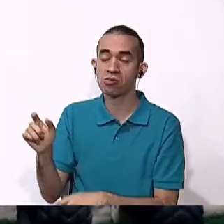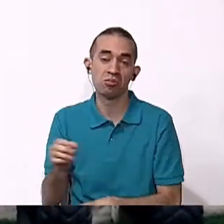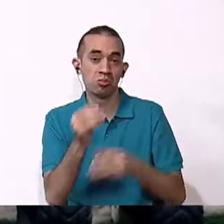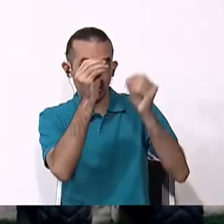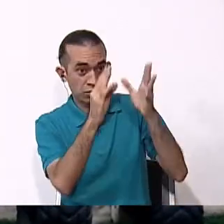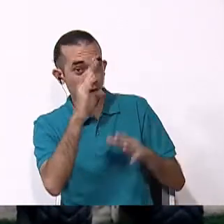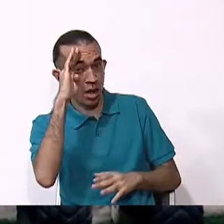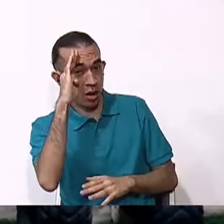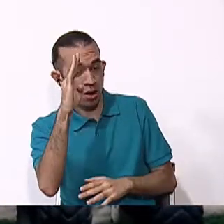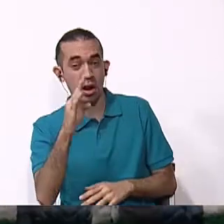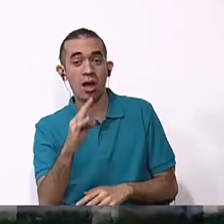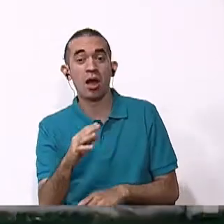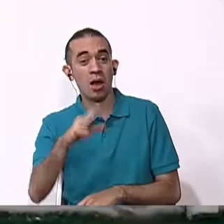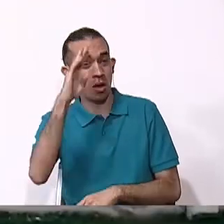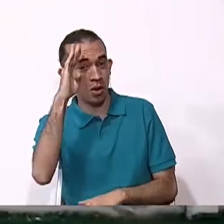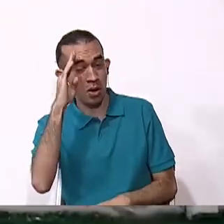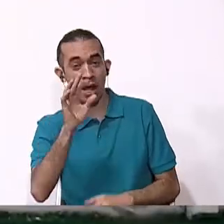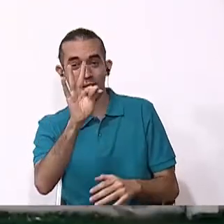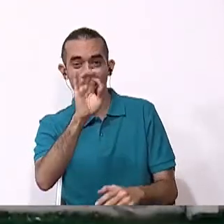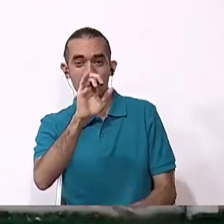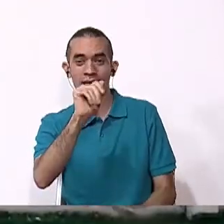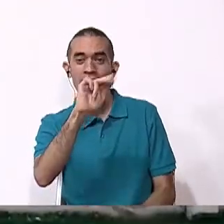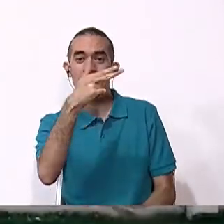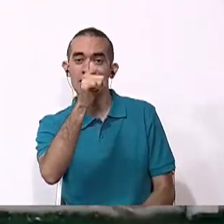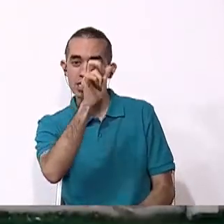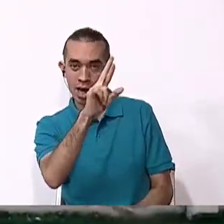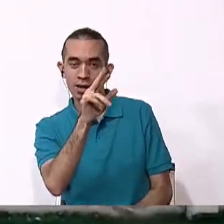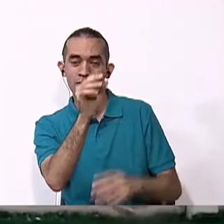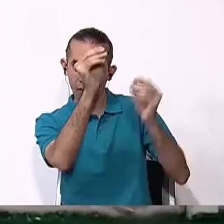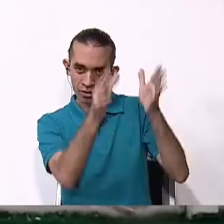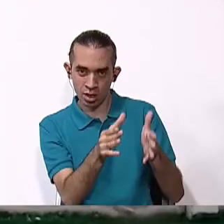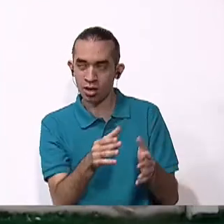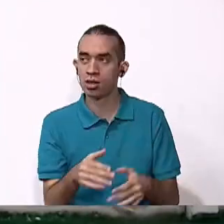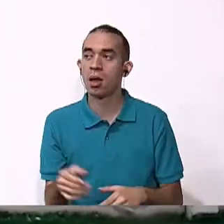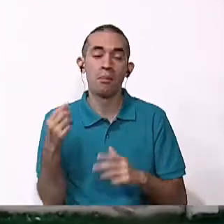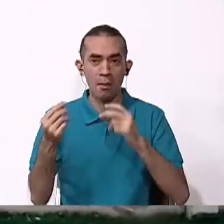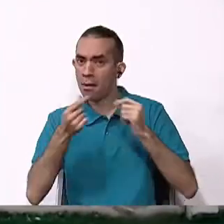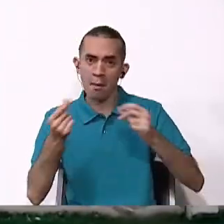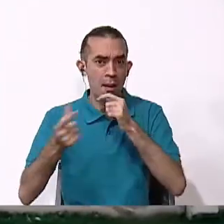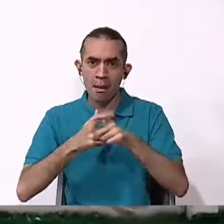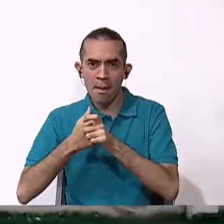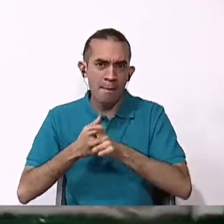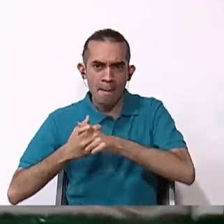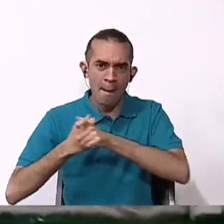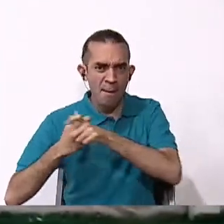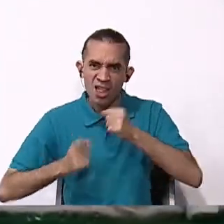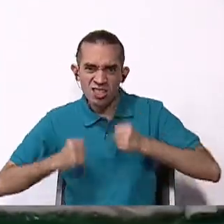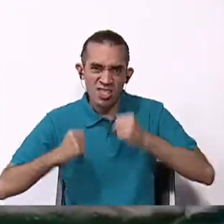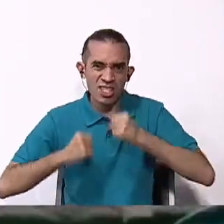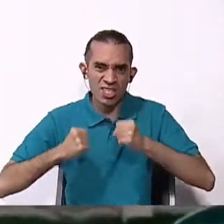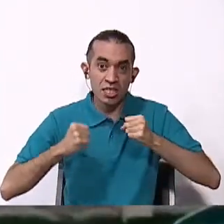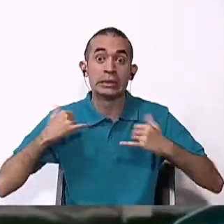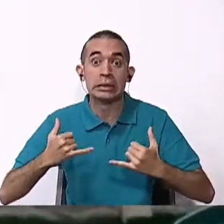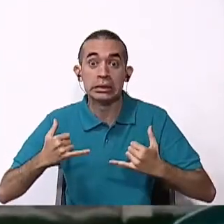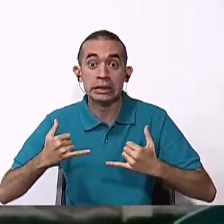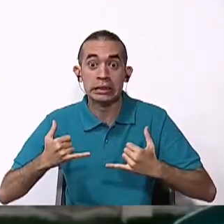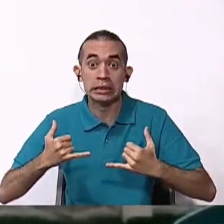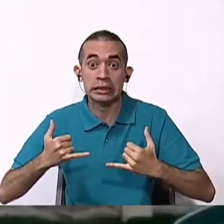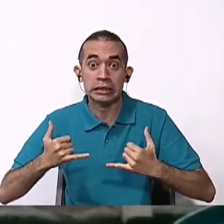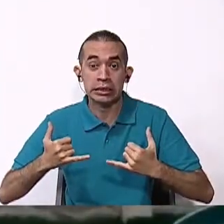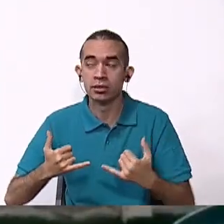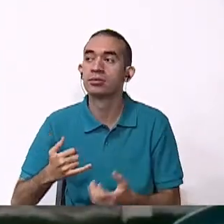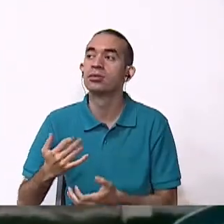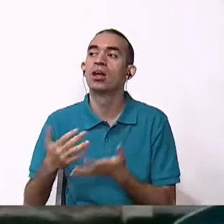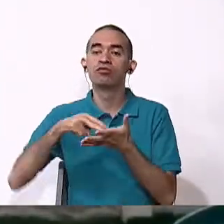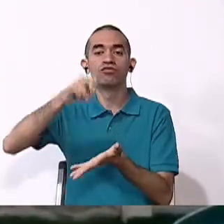teacher! Hello, teacher! A little bit faster! Excellent! And freeze! Now, let's